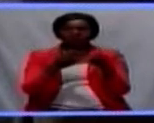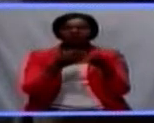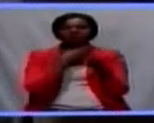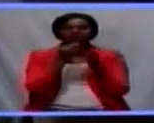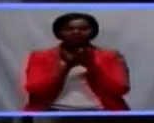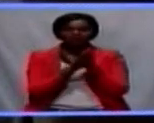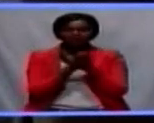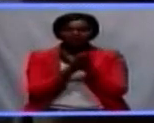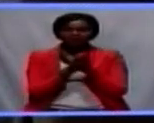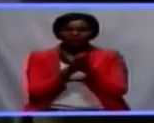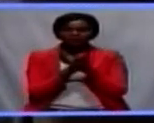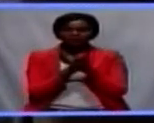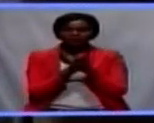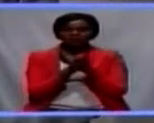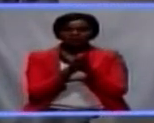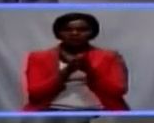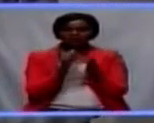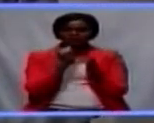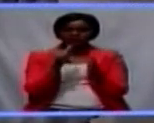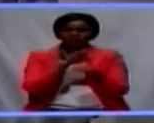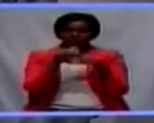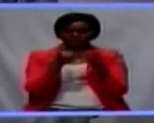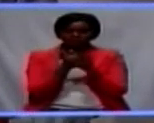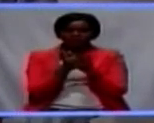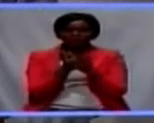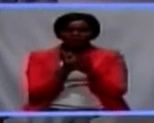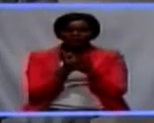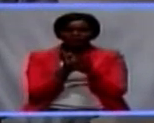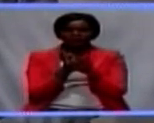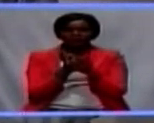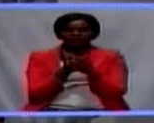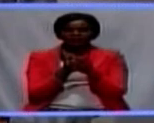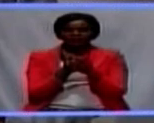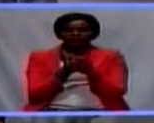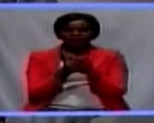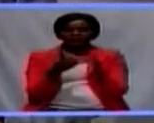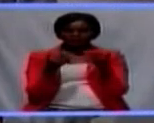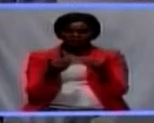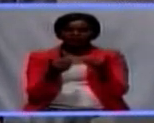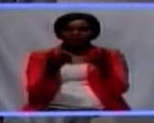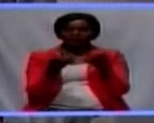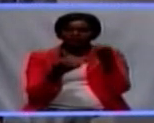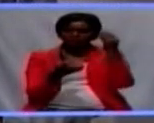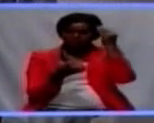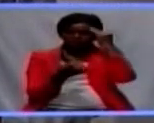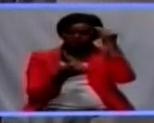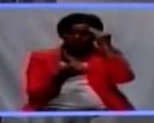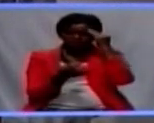cases? No, not at all. I mean, it's very straightforward. I mean, you may wish to know that